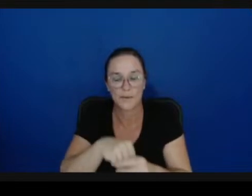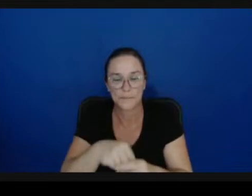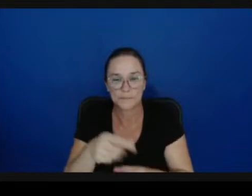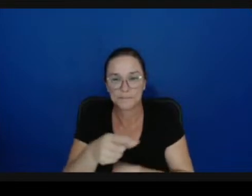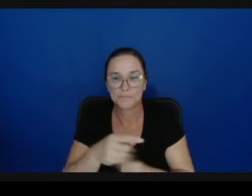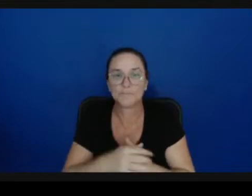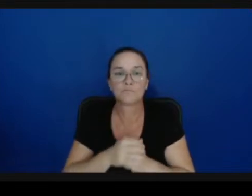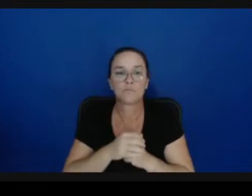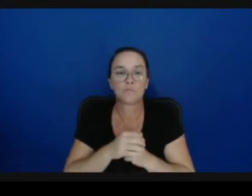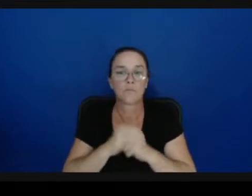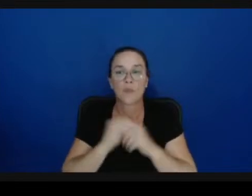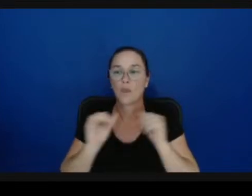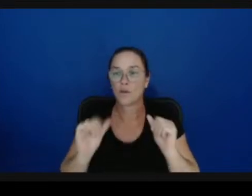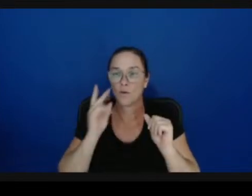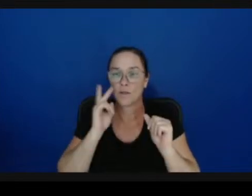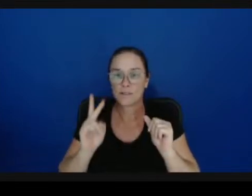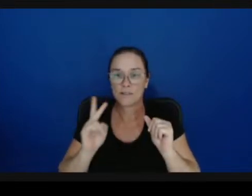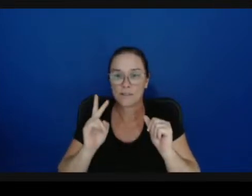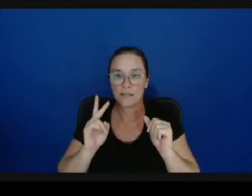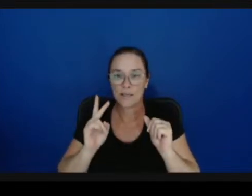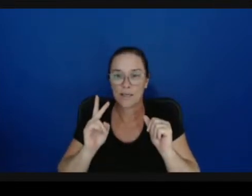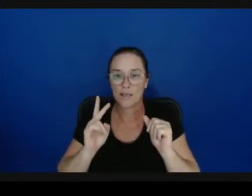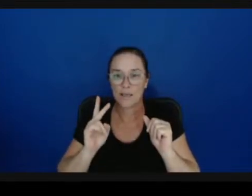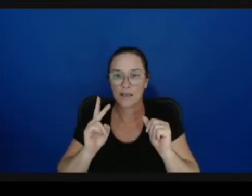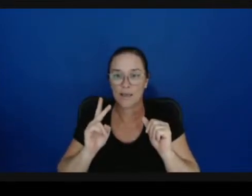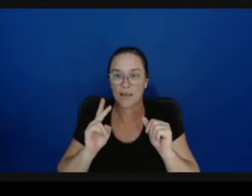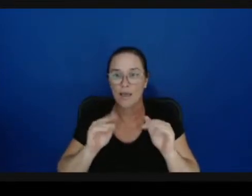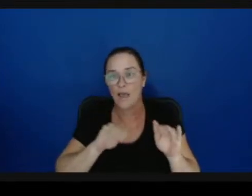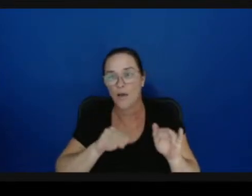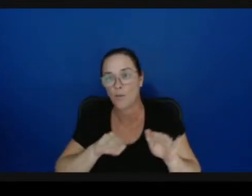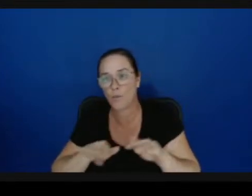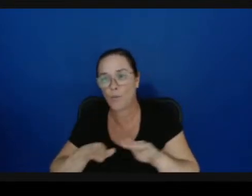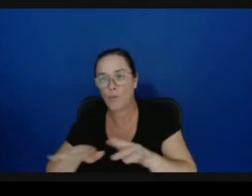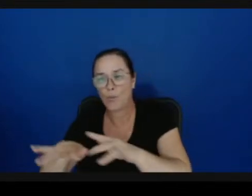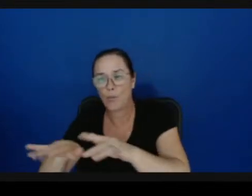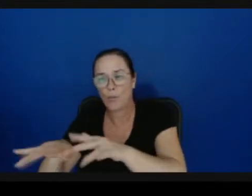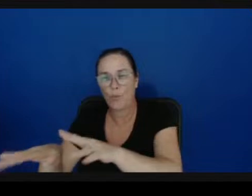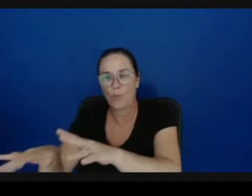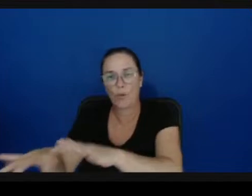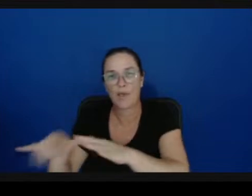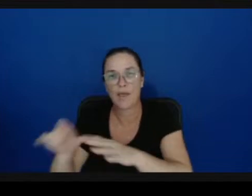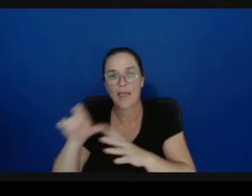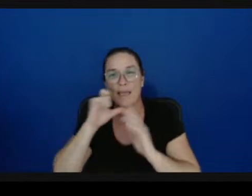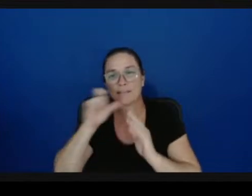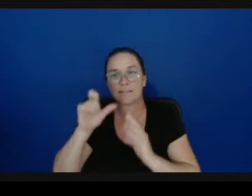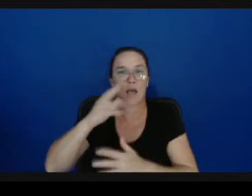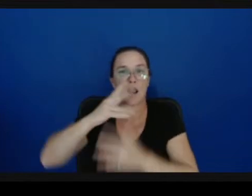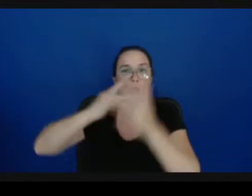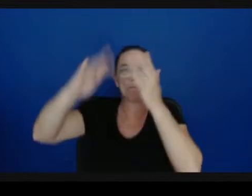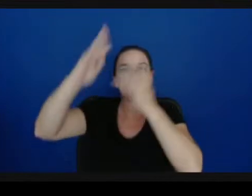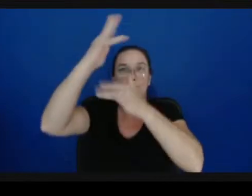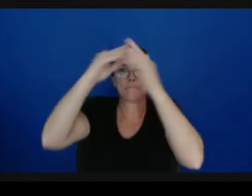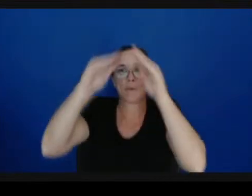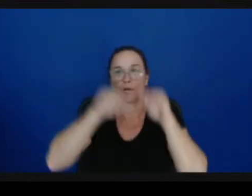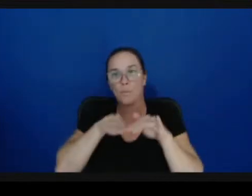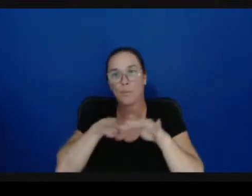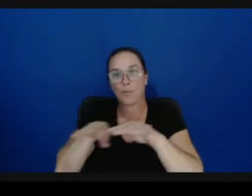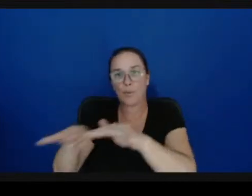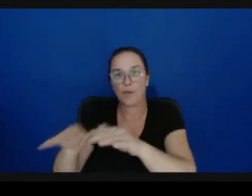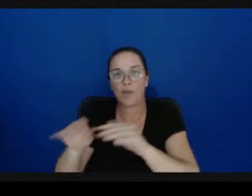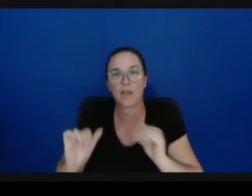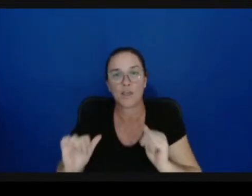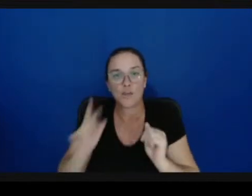It does appear, you can see how low the fume is blowing to the ground there, right? And you can see a little bit of this shaking of the camera. You can tell the helicopter is